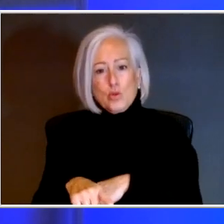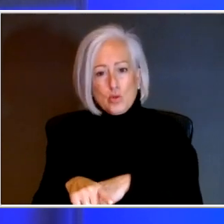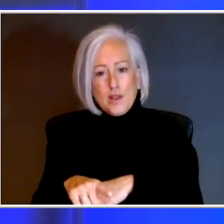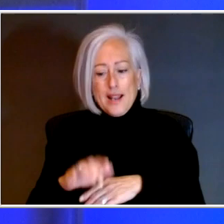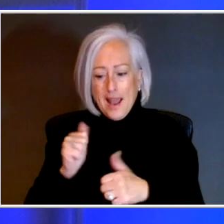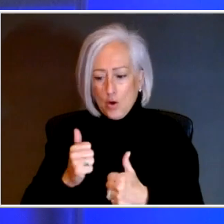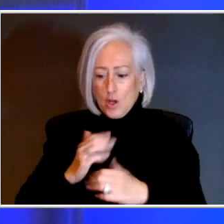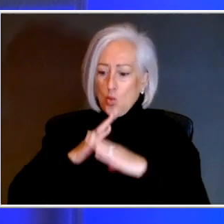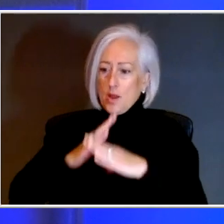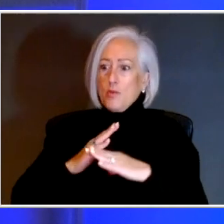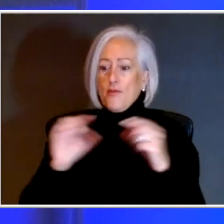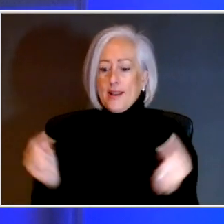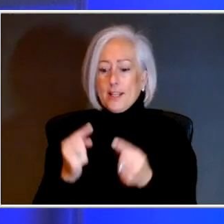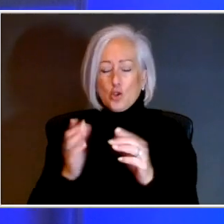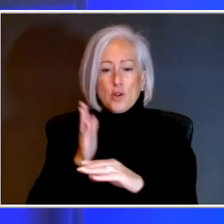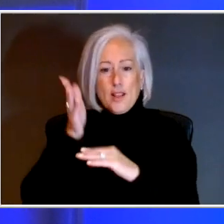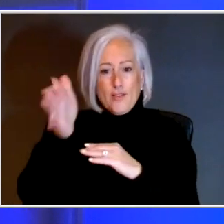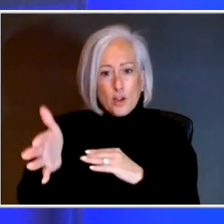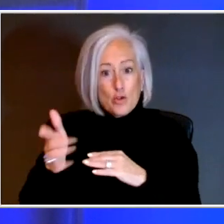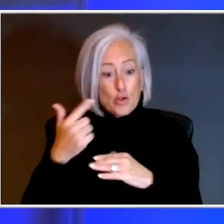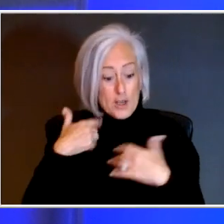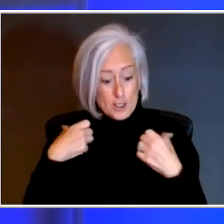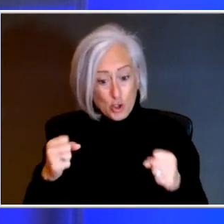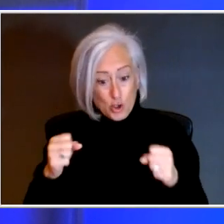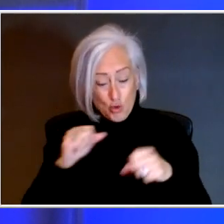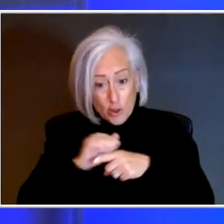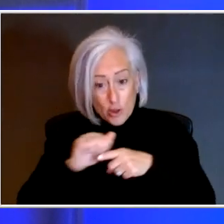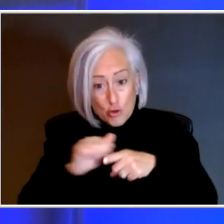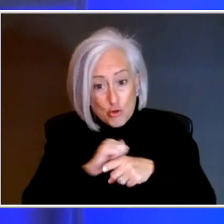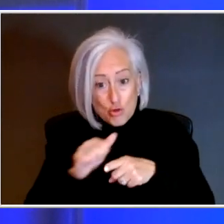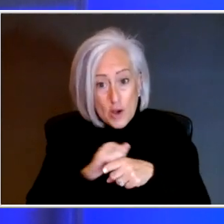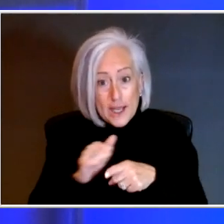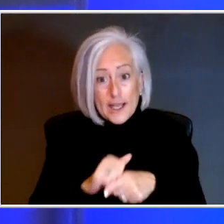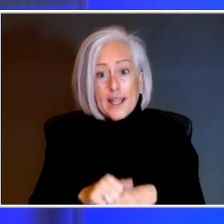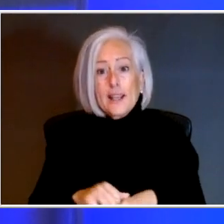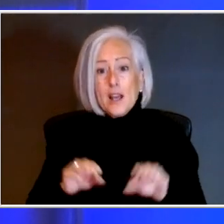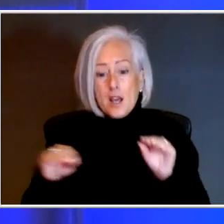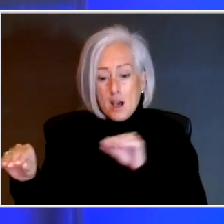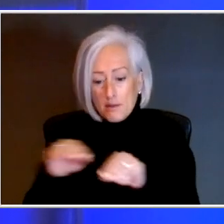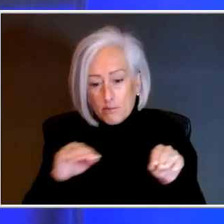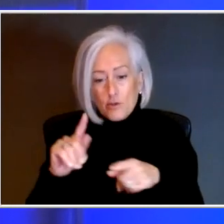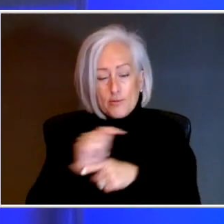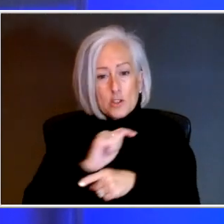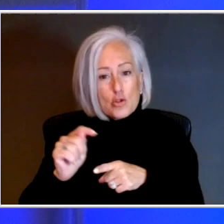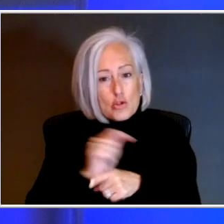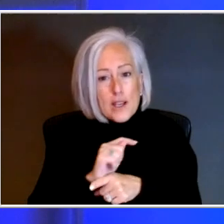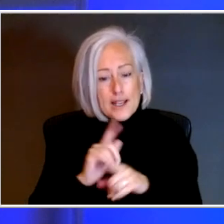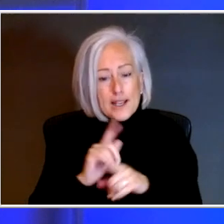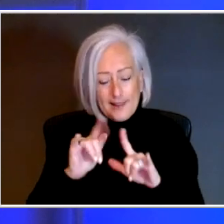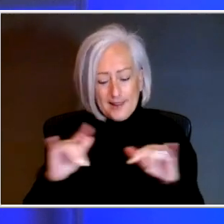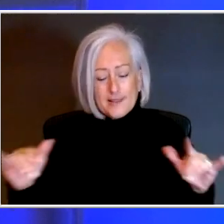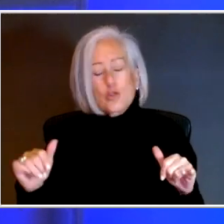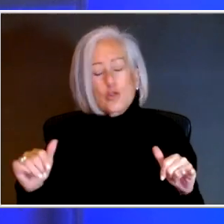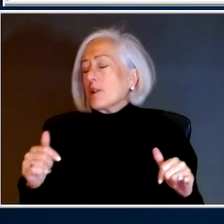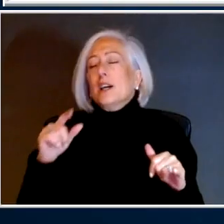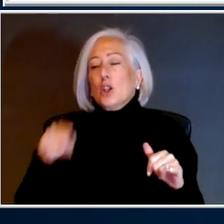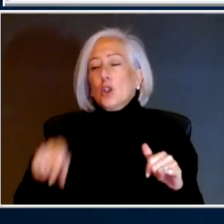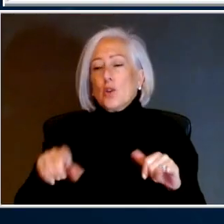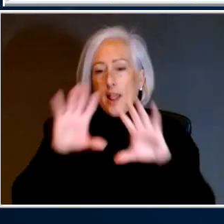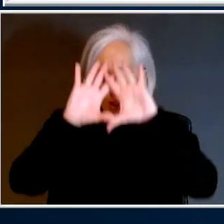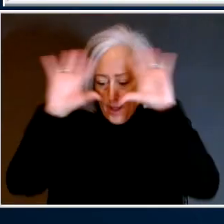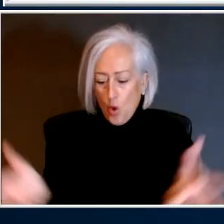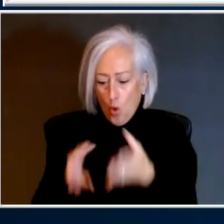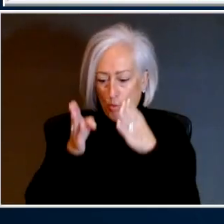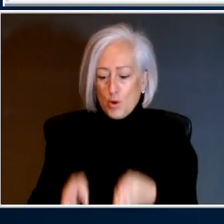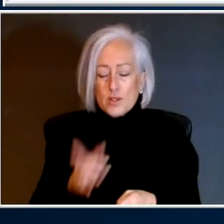that be a strength training program, whether that be a gait retraining program? There's so many ways to look at the whole individual and not just the problem. I want to